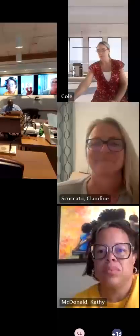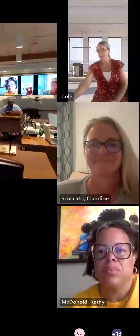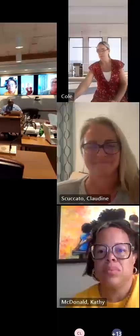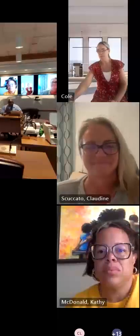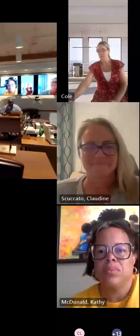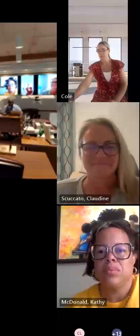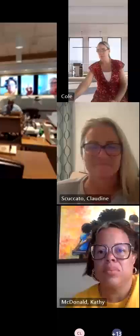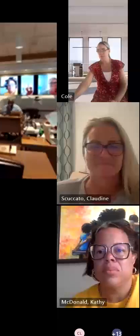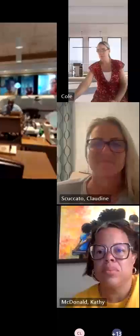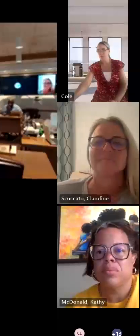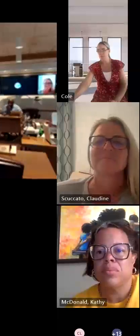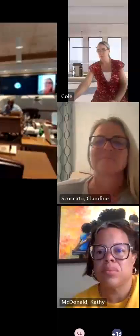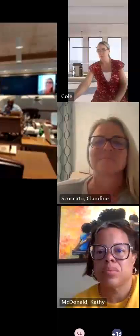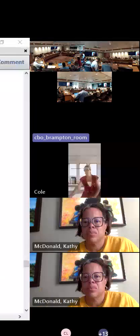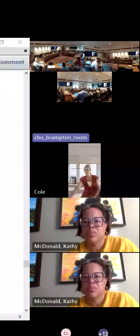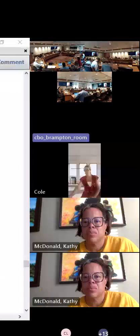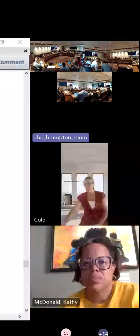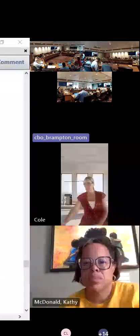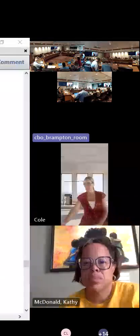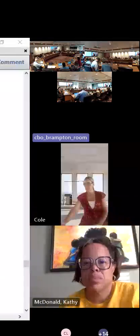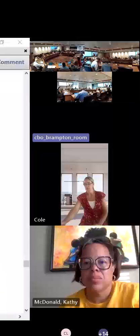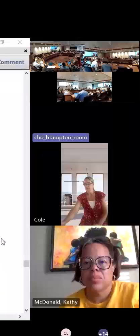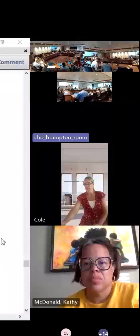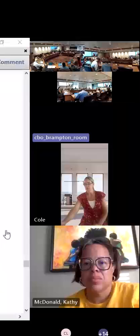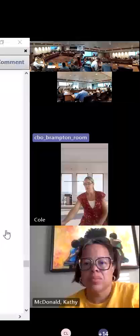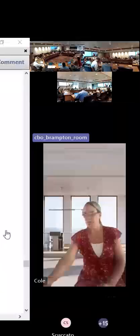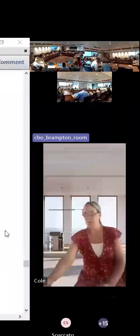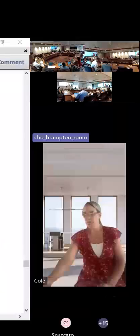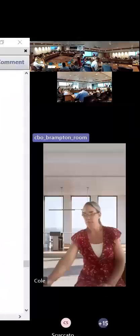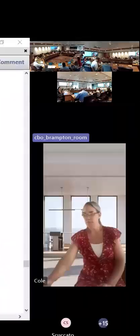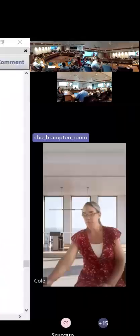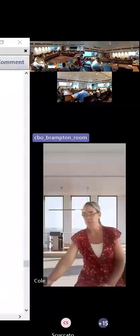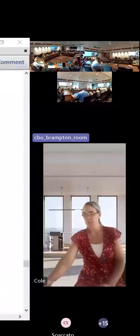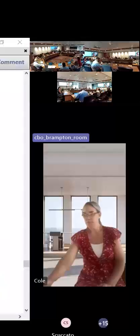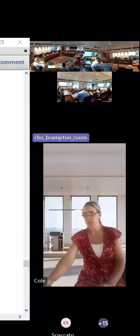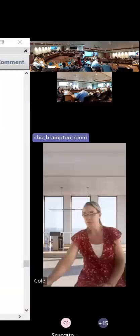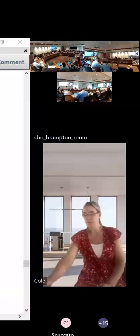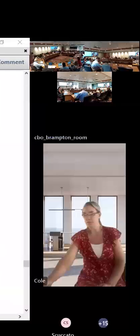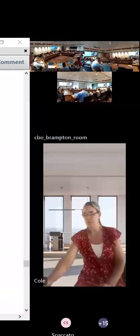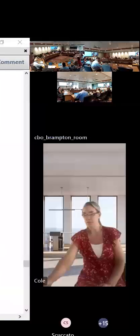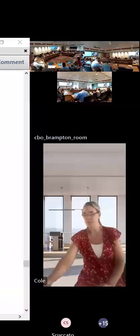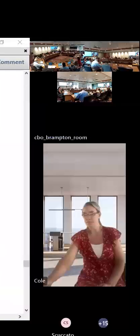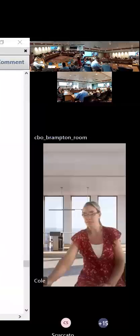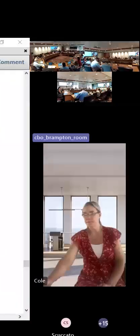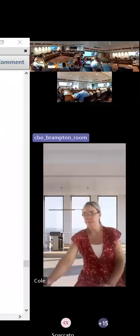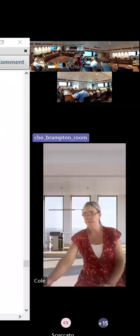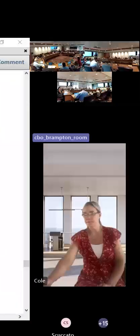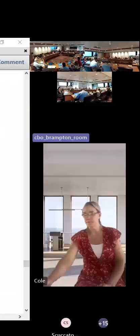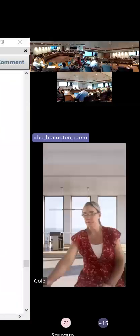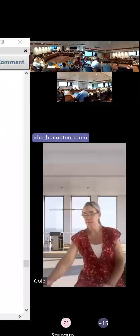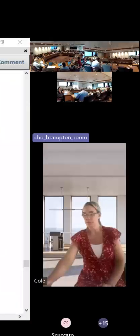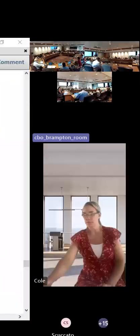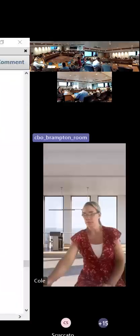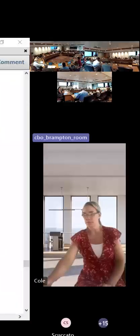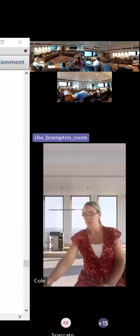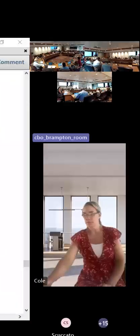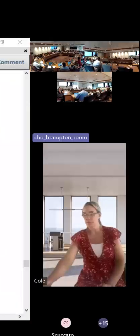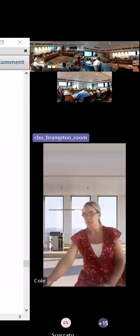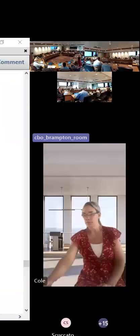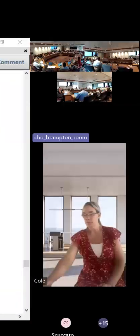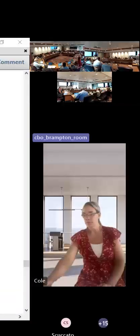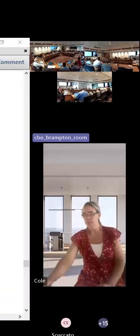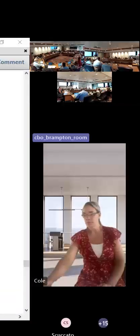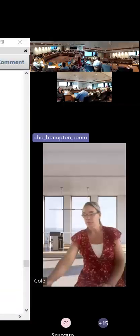Thank you, Superintendent Sicato. So now we're going to move on to our facilities. And who's going to be presenting